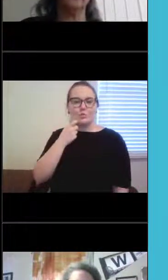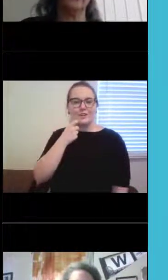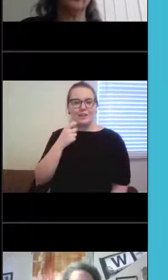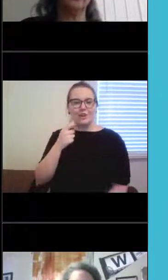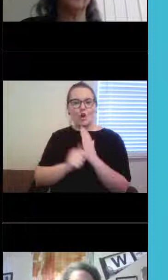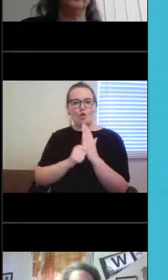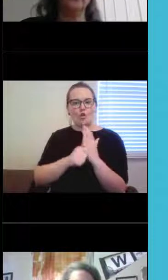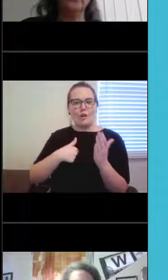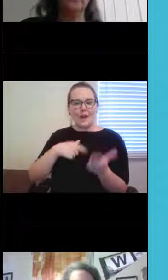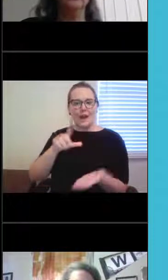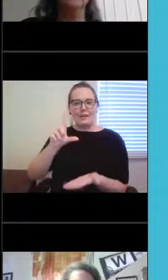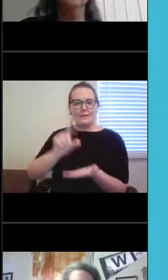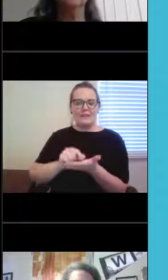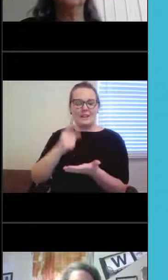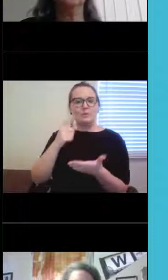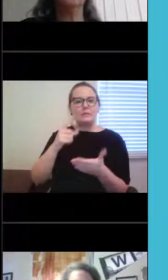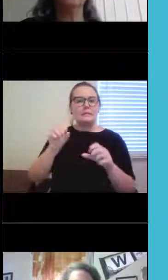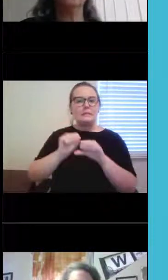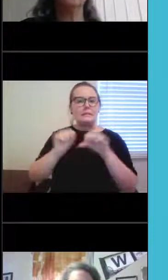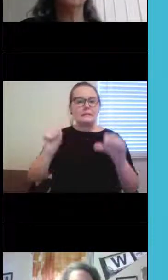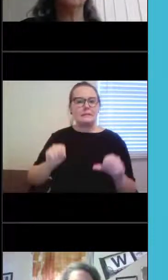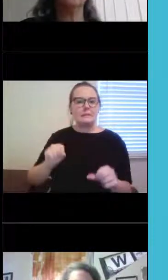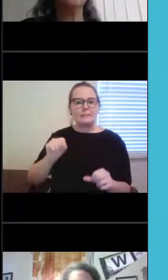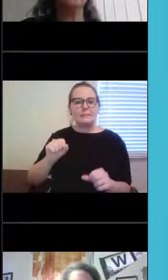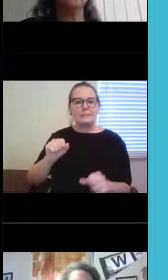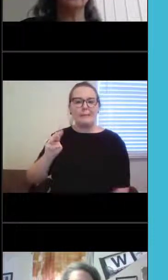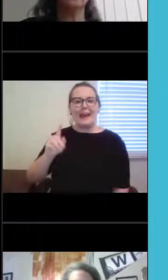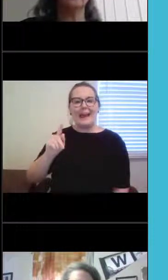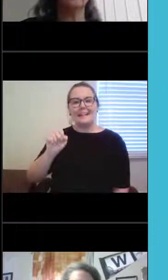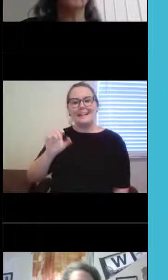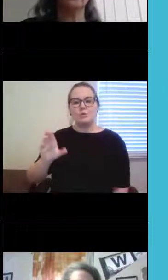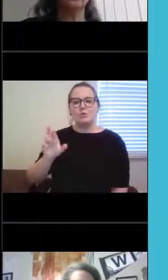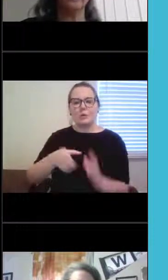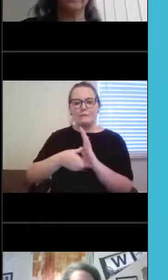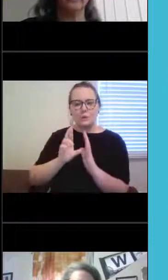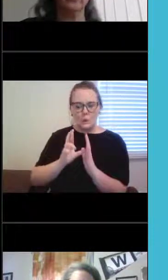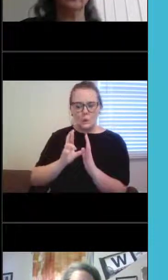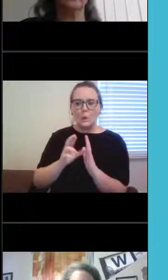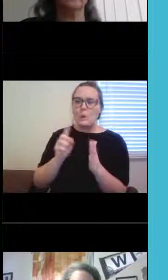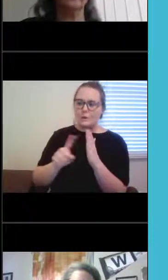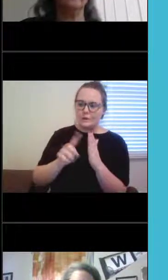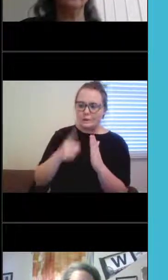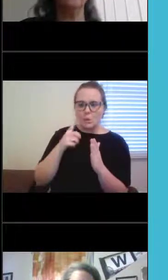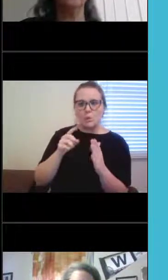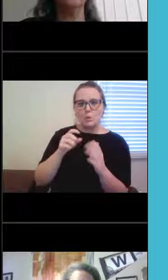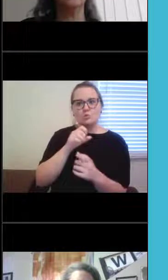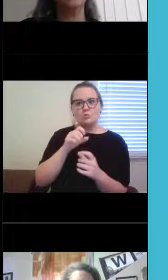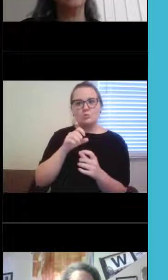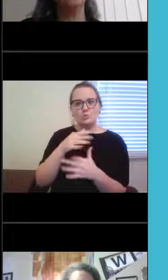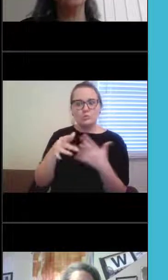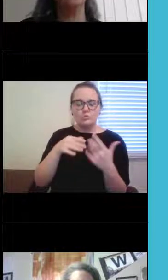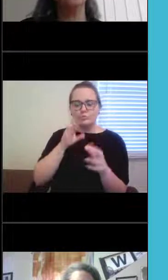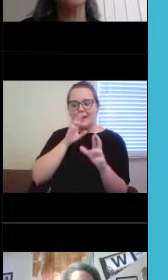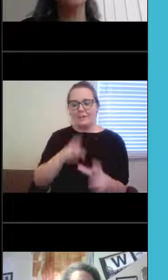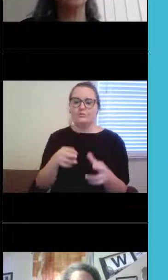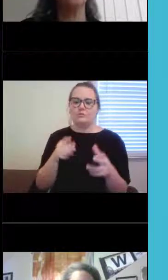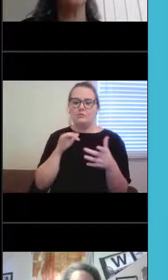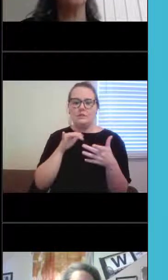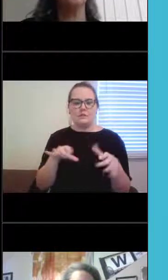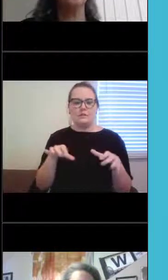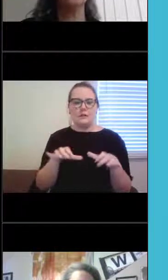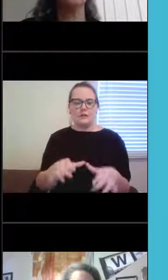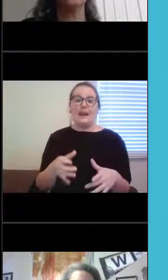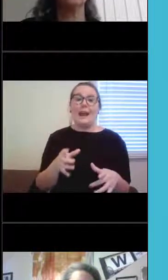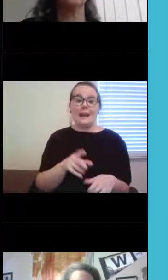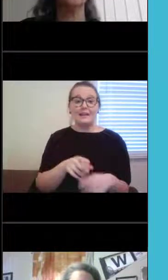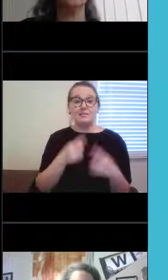a systematic review of research on social reactions, studies that have been done. And actually it was disclosures